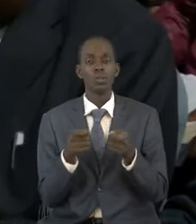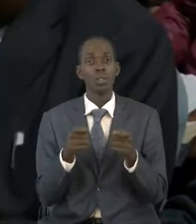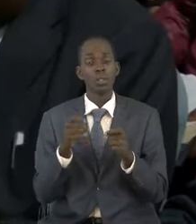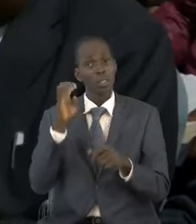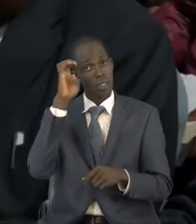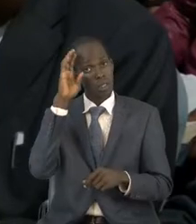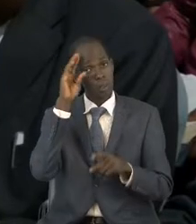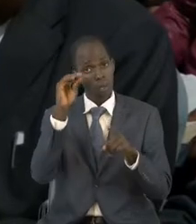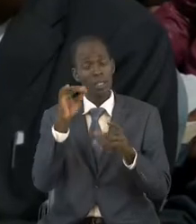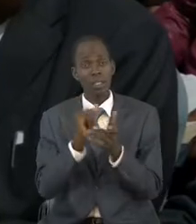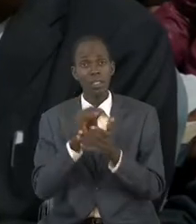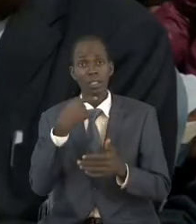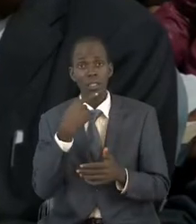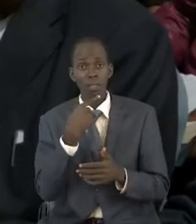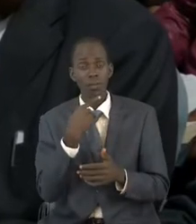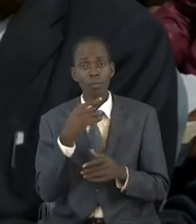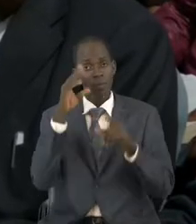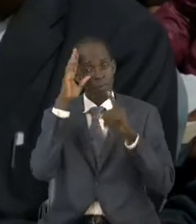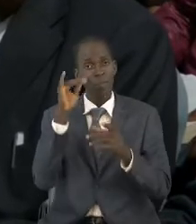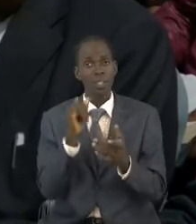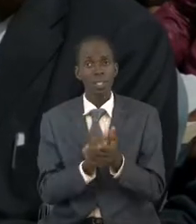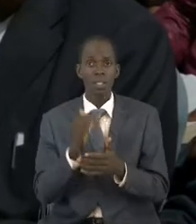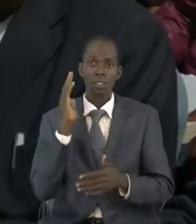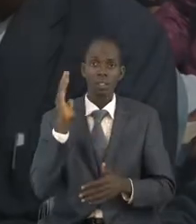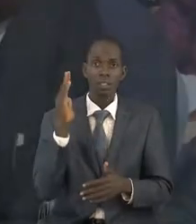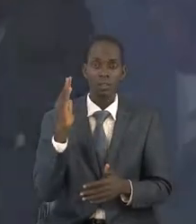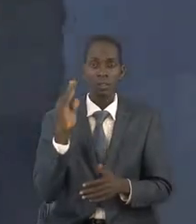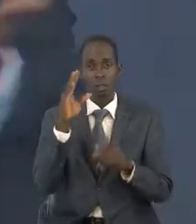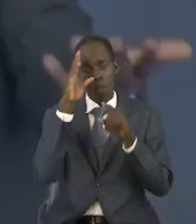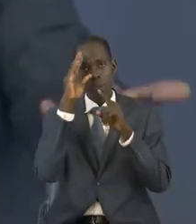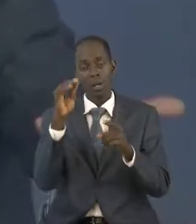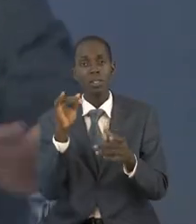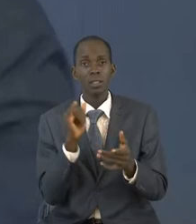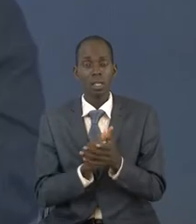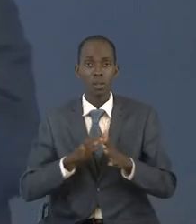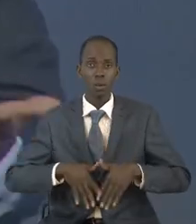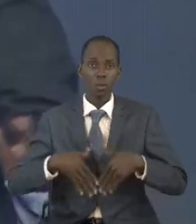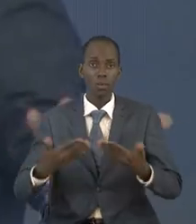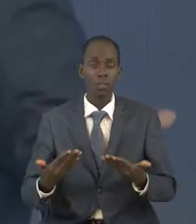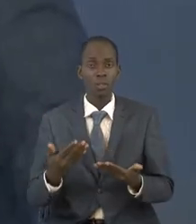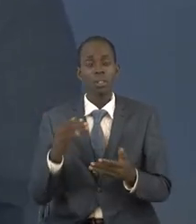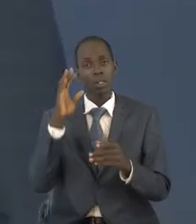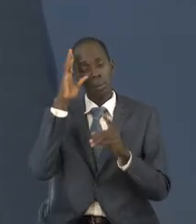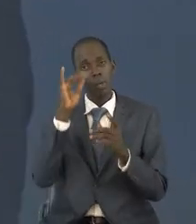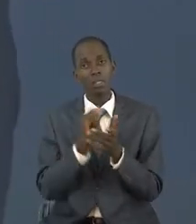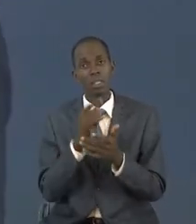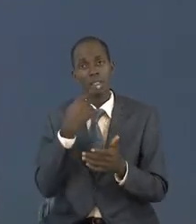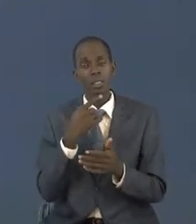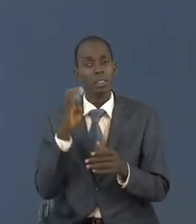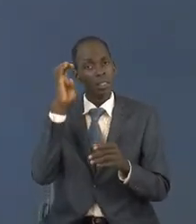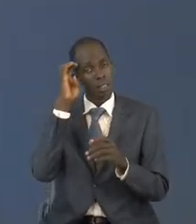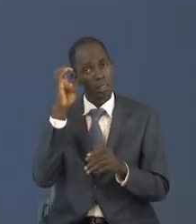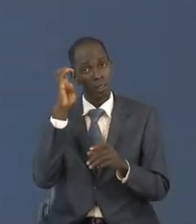says, he that testifies, he that professes, he that confesses, he abideth in him,